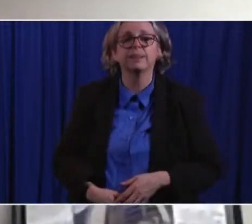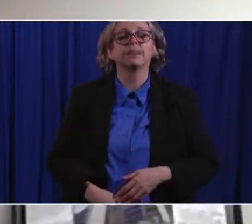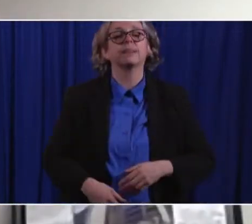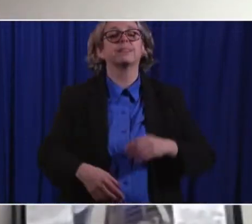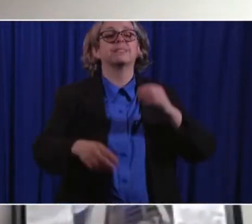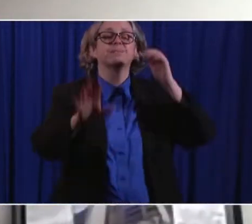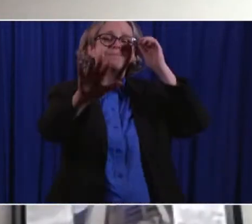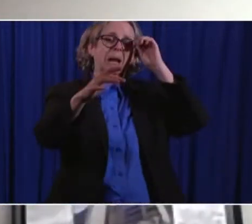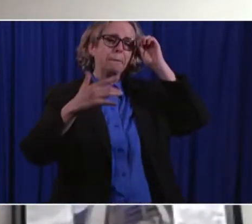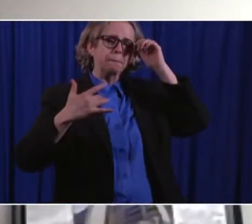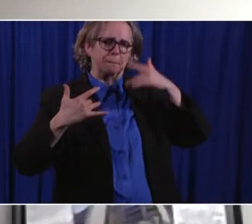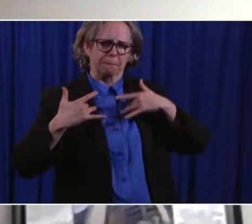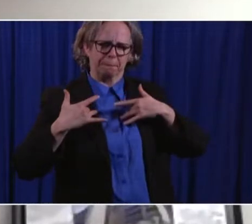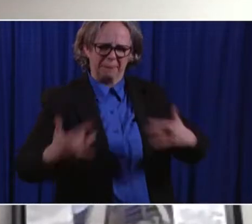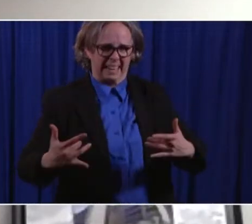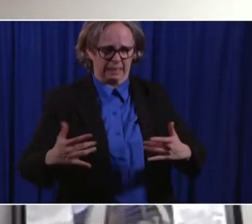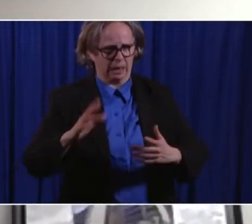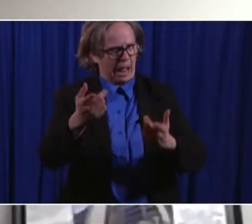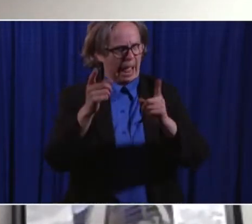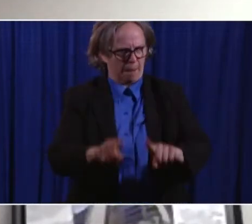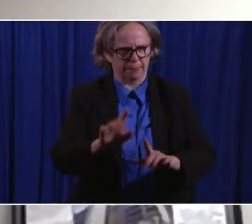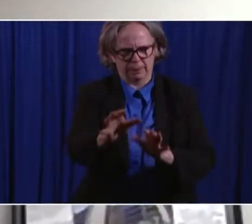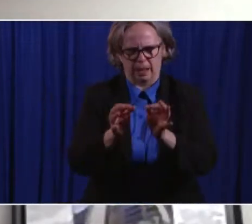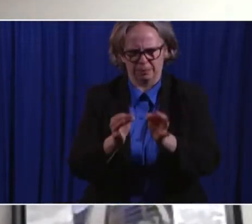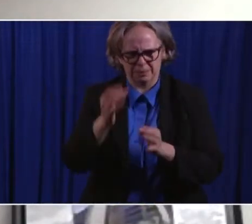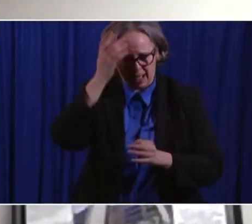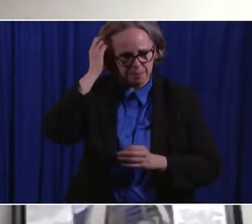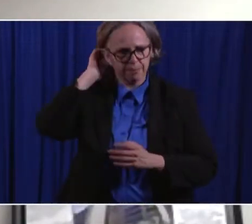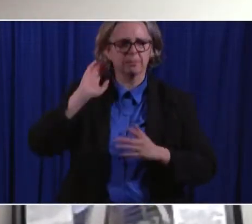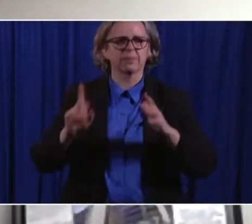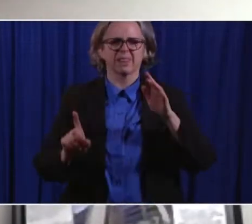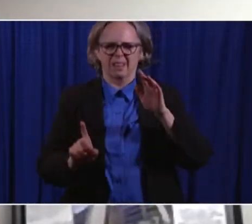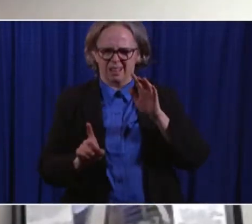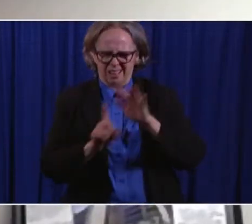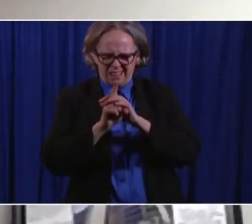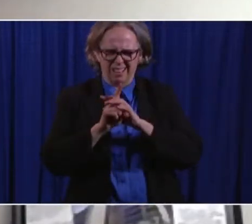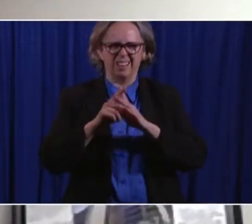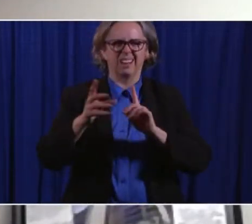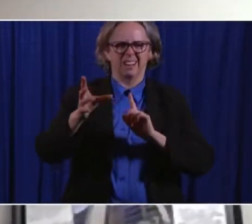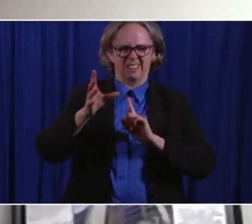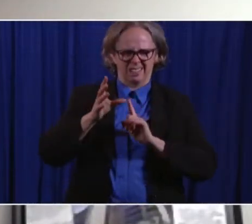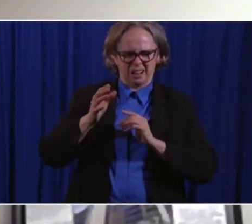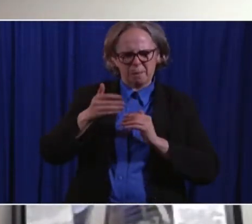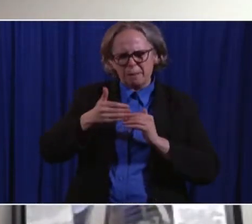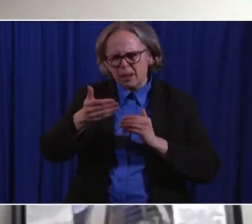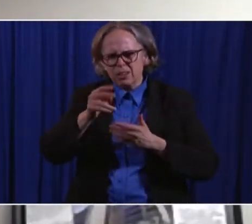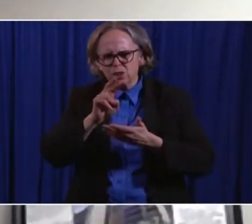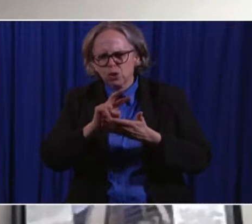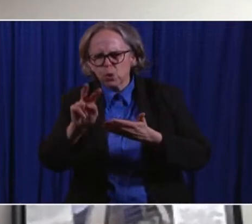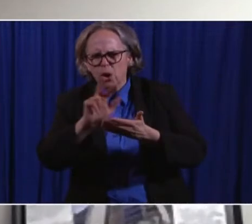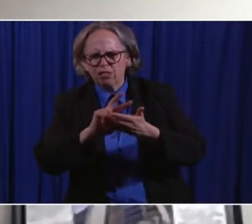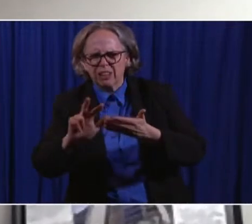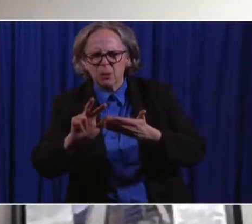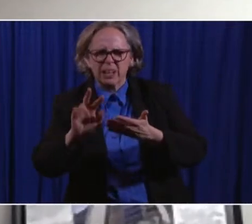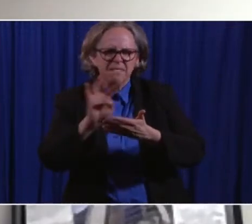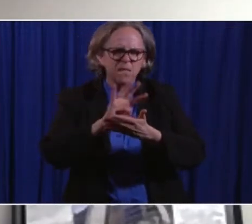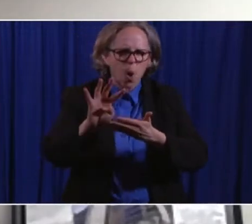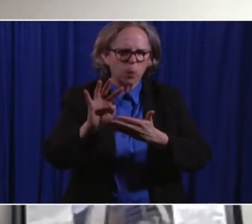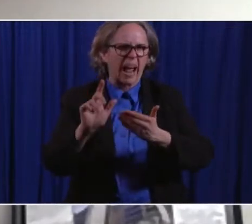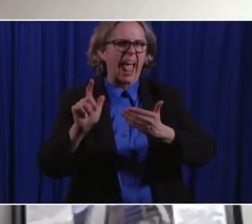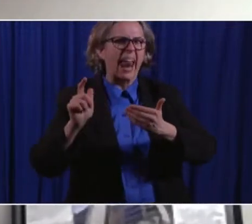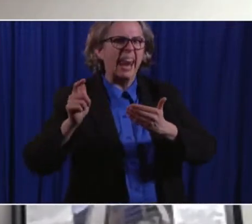it occurs about 2 to 4 weeks after exposure. We've been seeing on average about 4 weeks. Now that doesn't